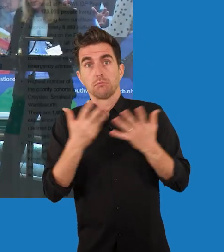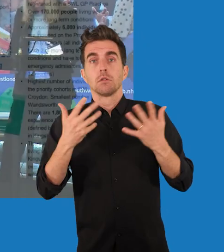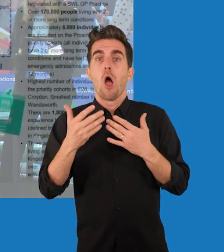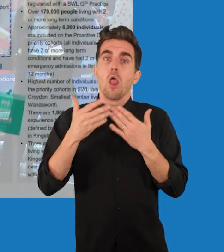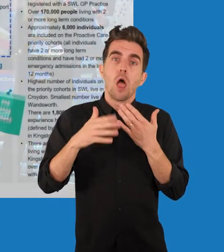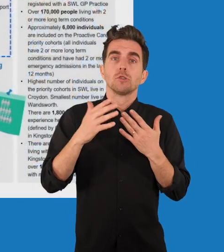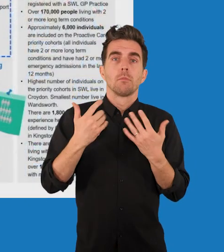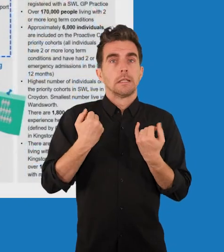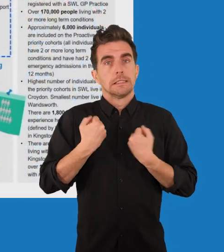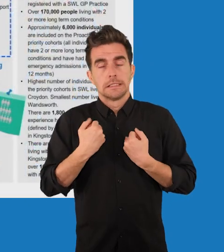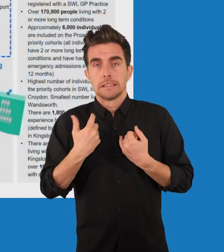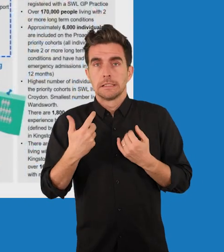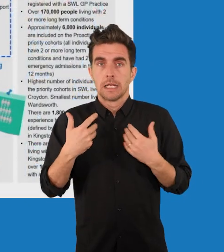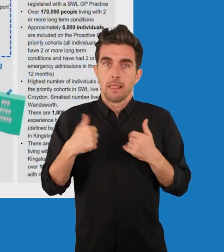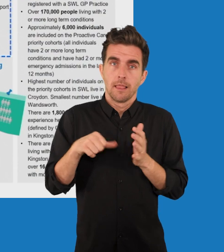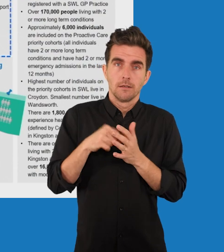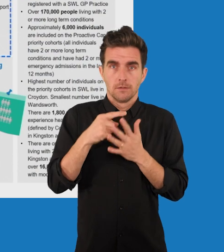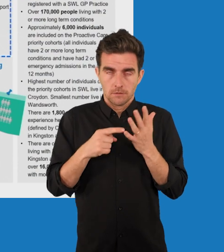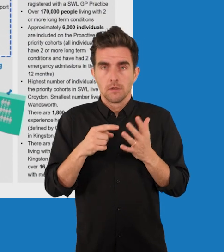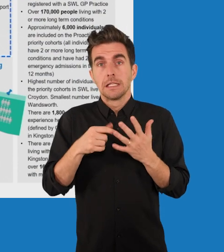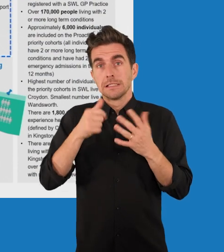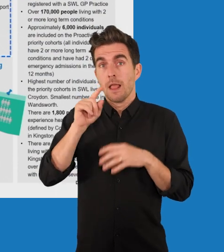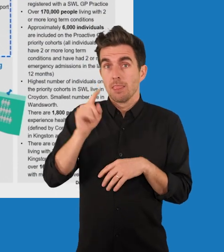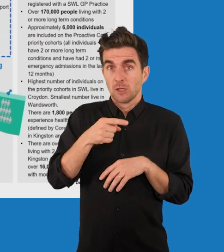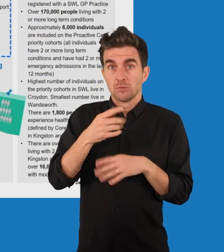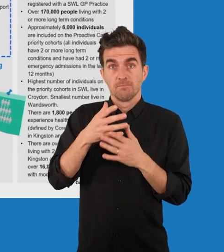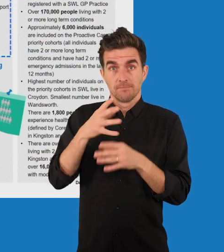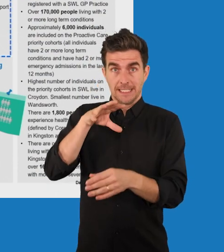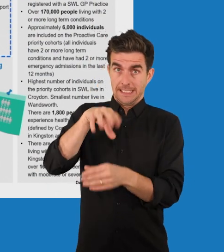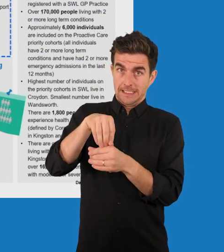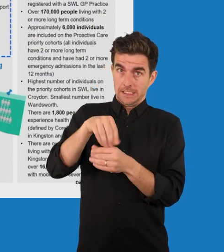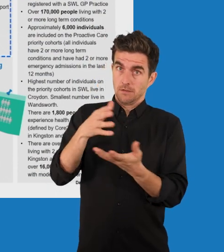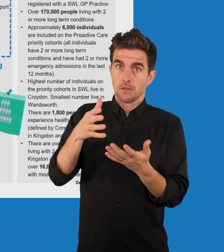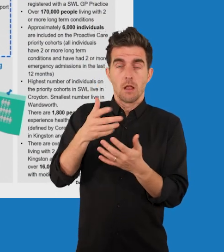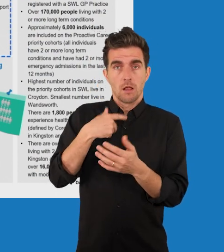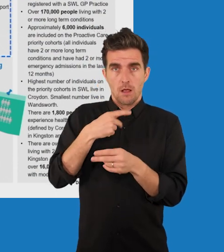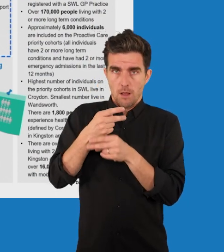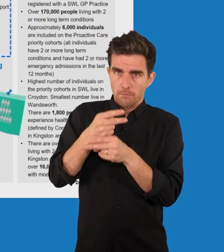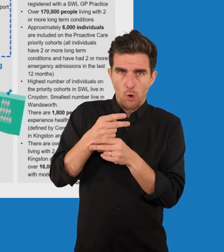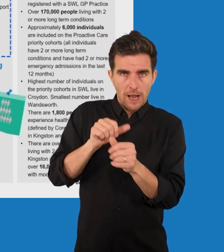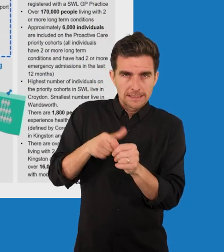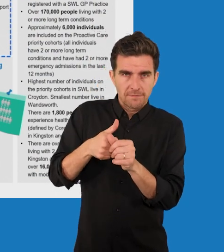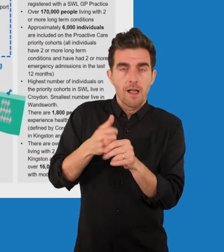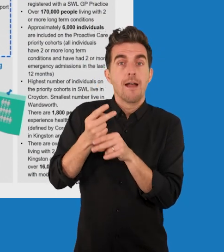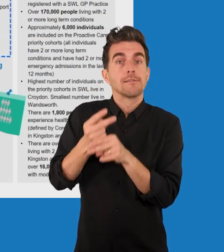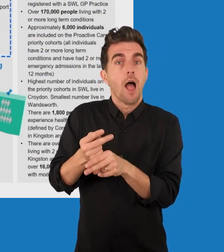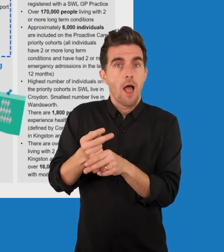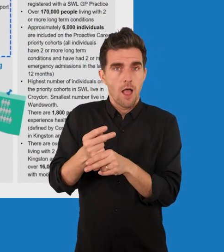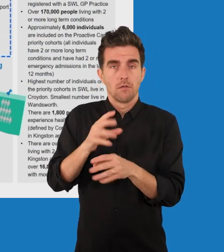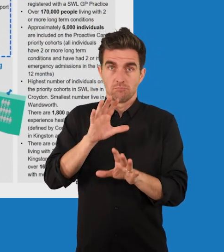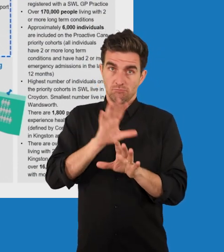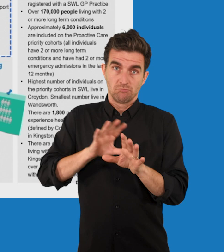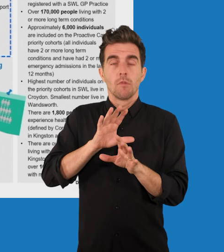170,000 people living with 2 or more long-term conditions and 6,000 people who are included in the proactive